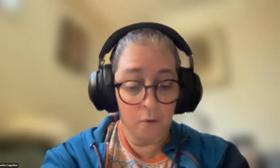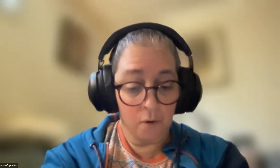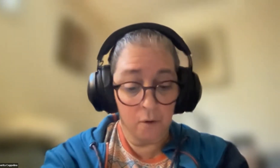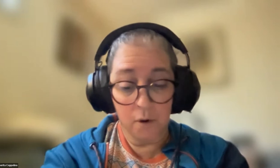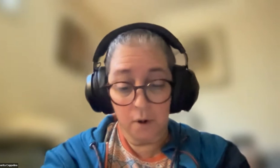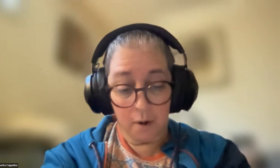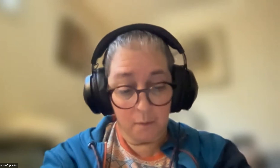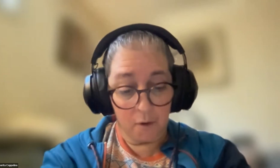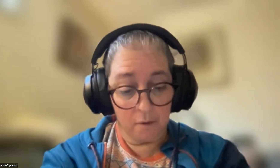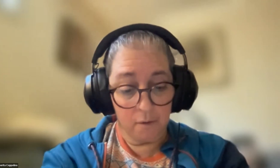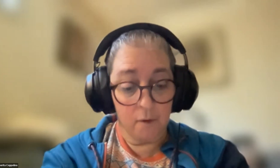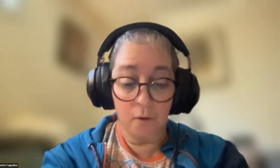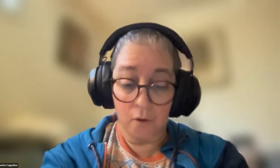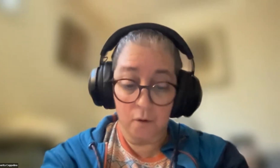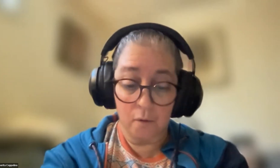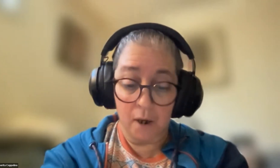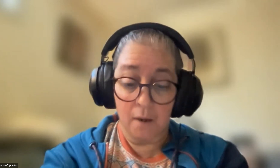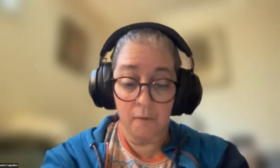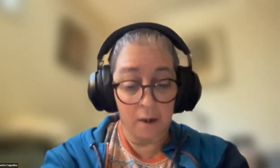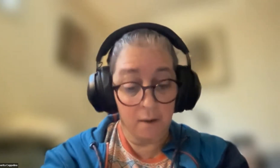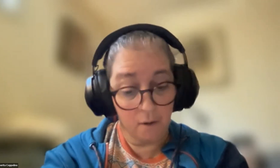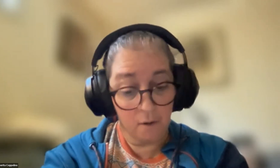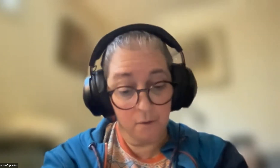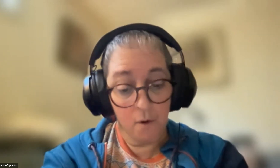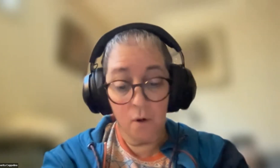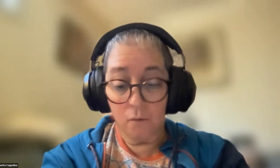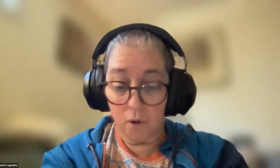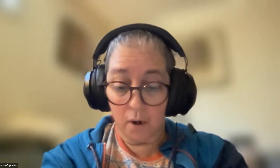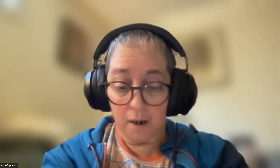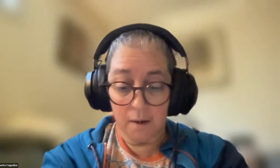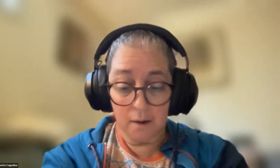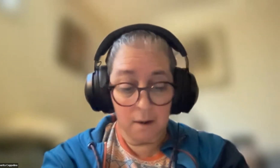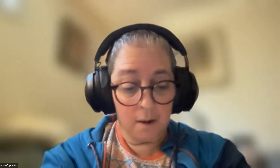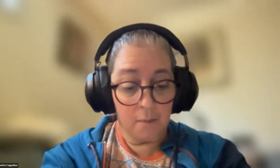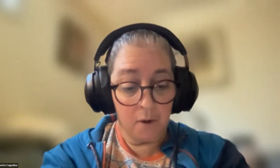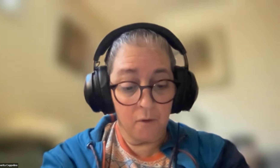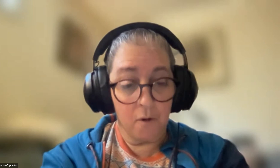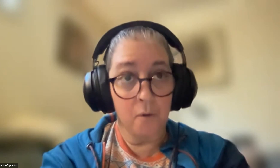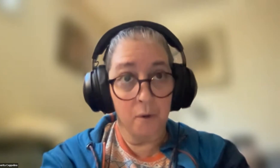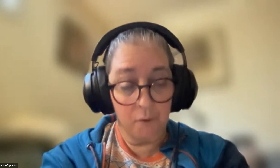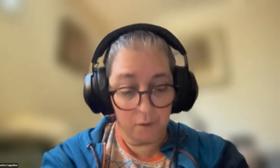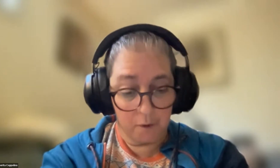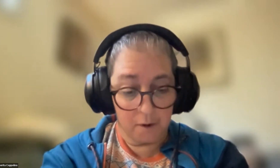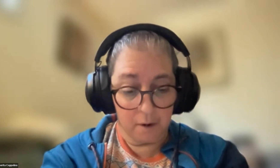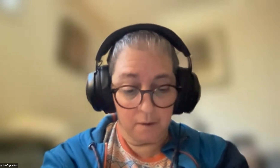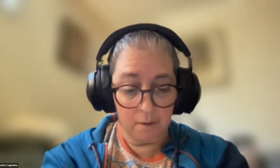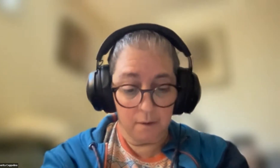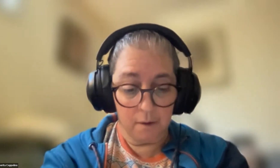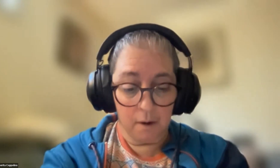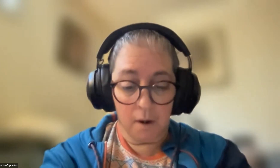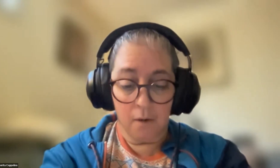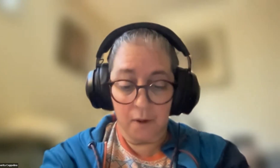the Royal Commission's concerns around the vaccination rollout amongst those with